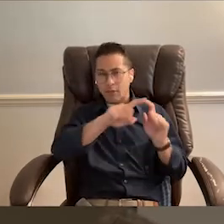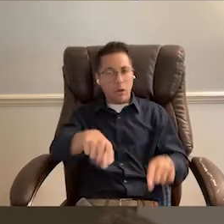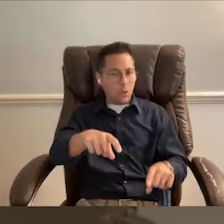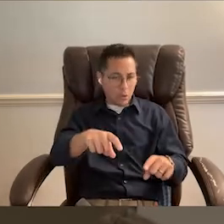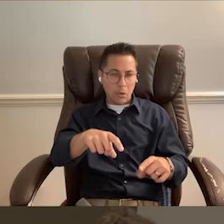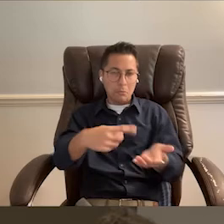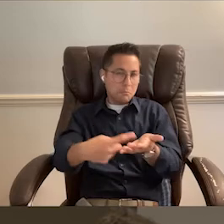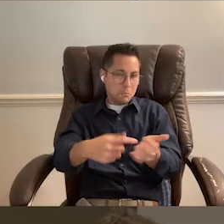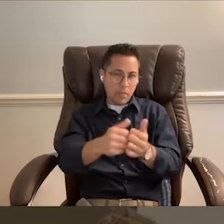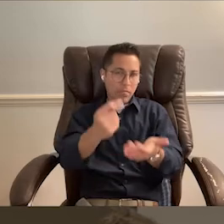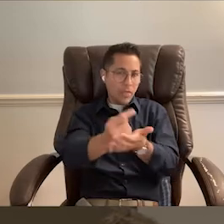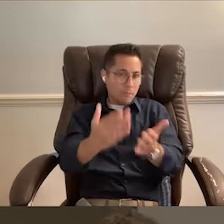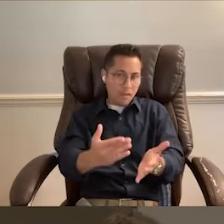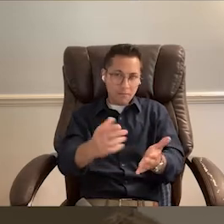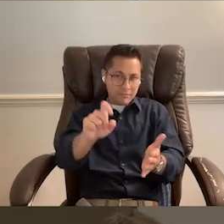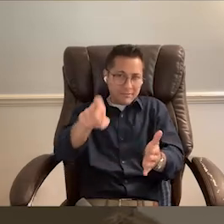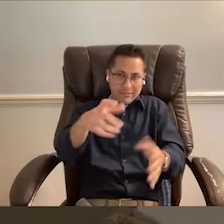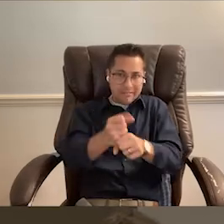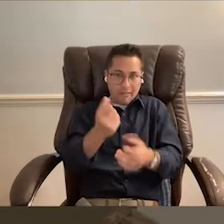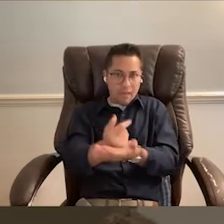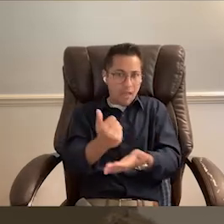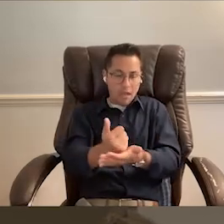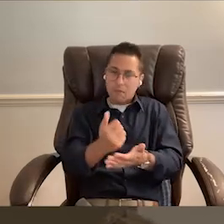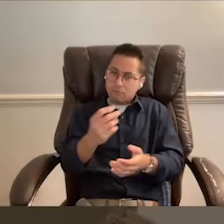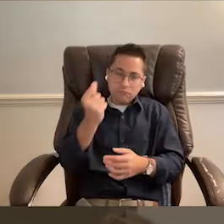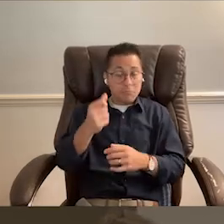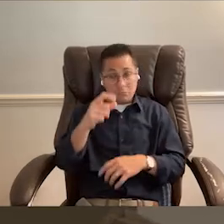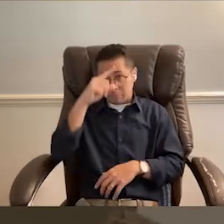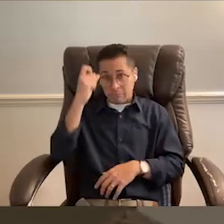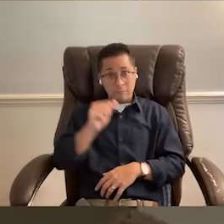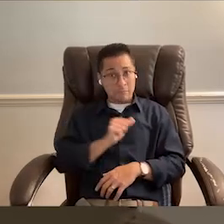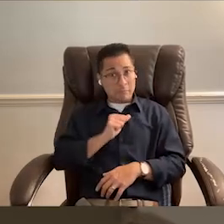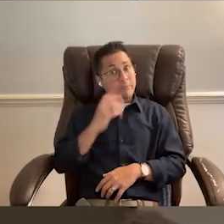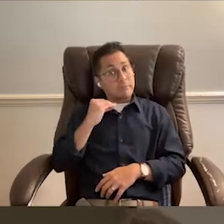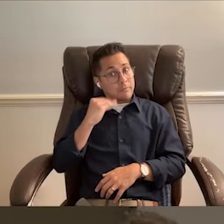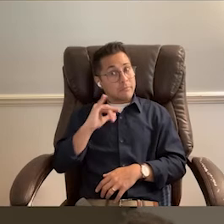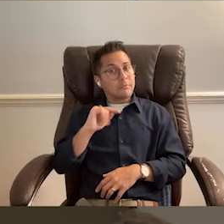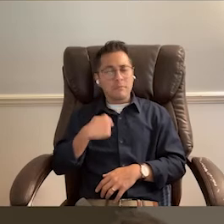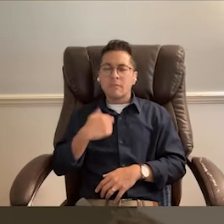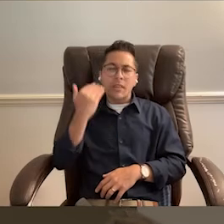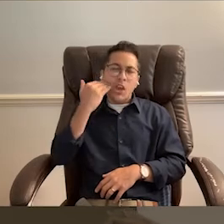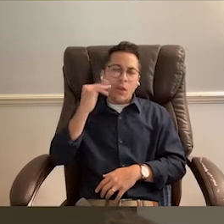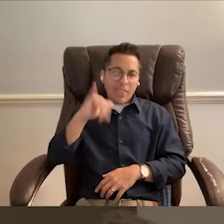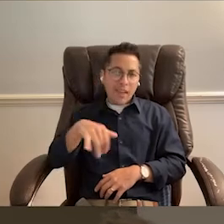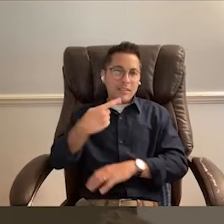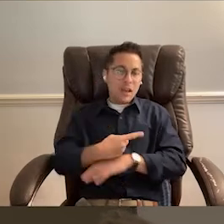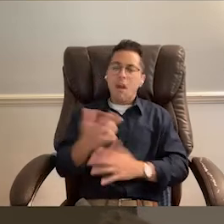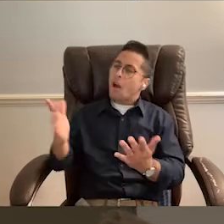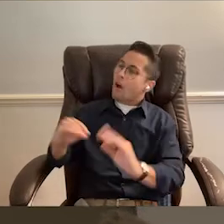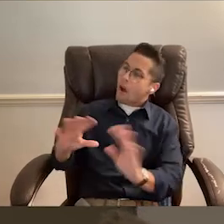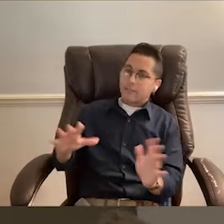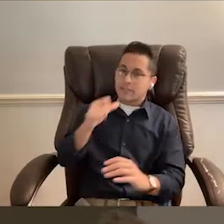it to this day, that day. And so that's when I knew she had to go see a therapist. She had to get help immediately. And so because I